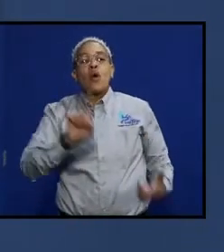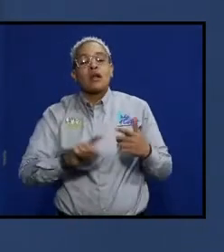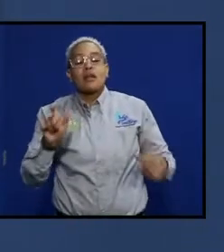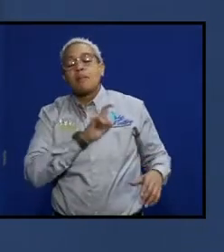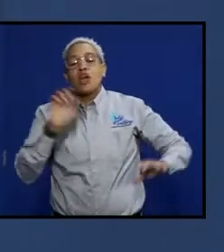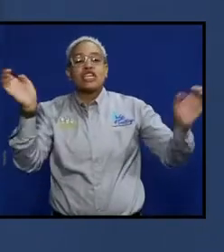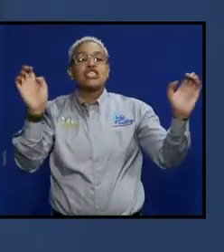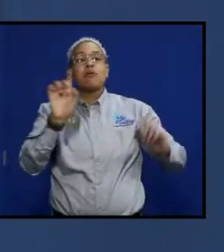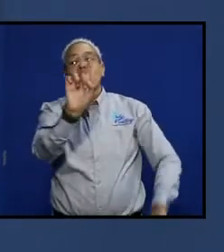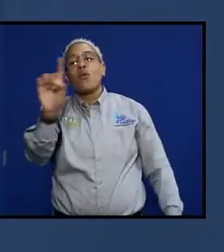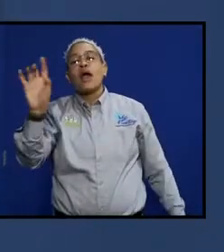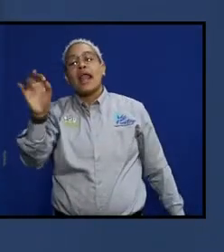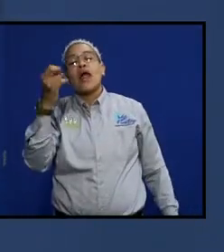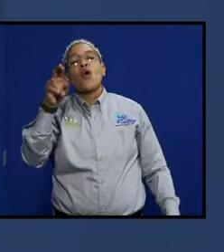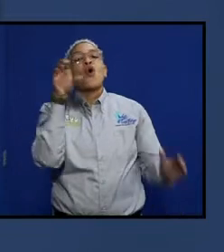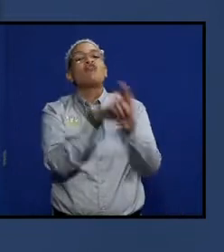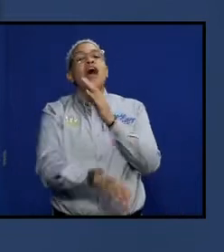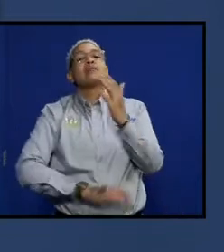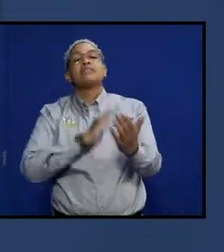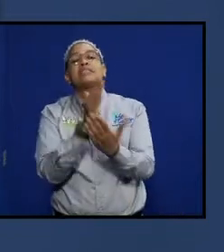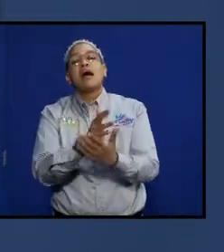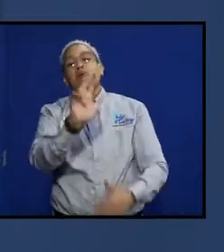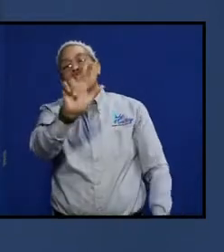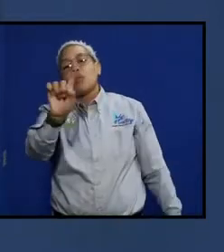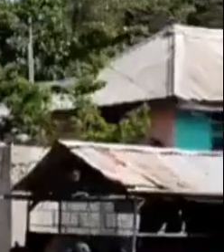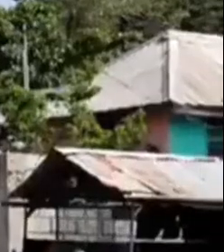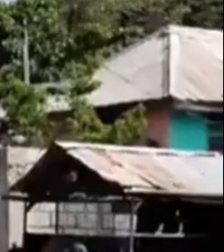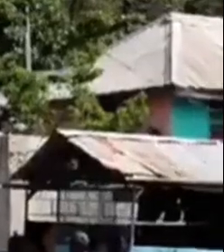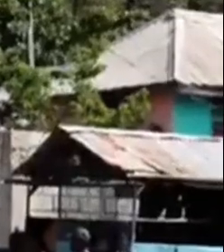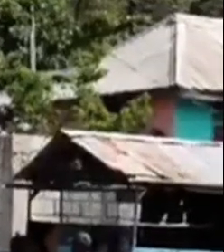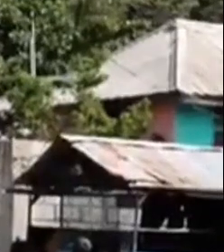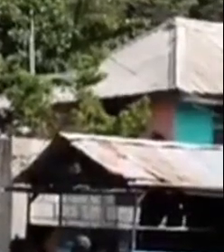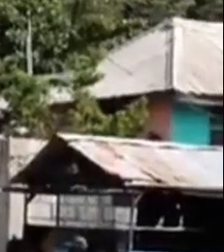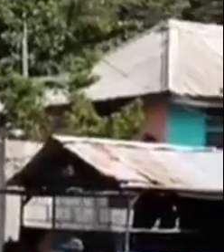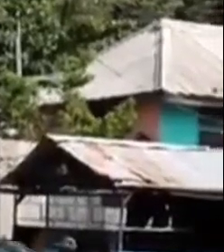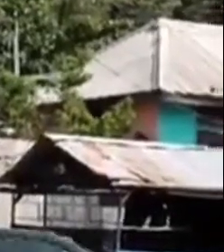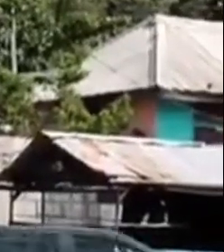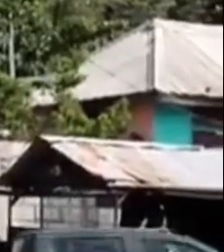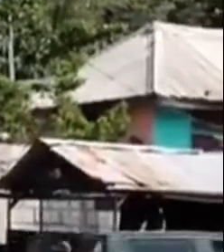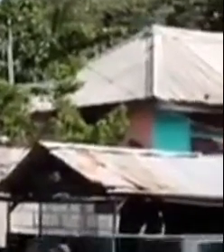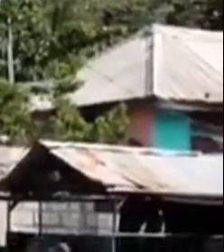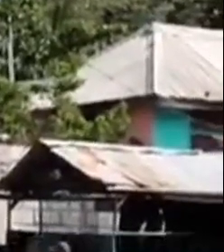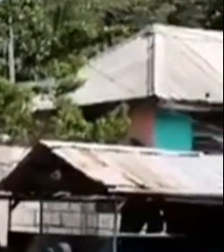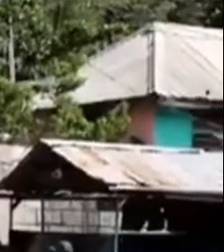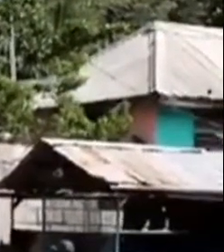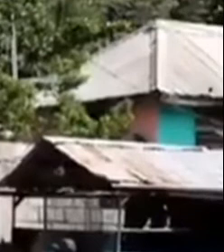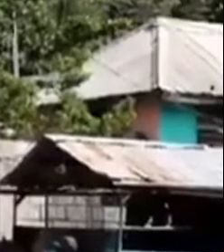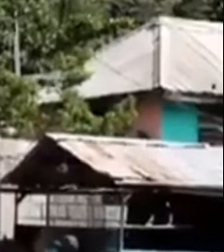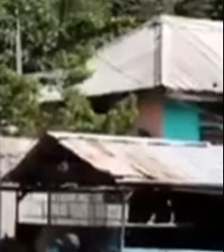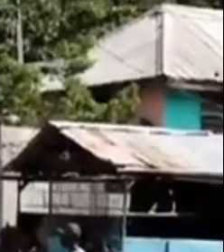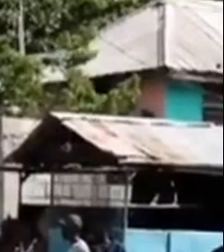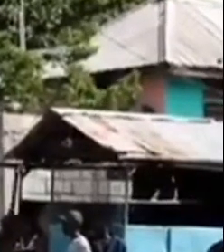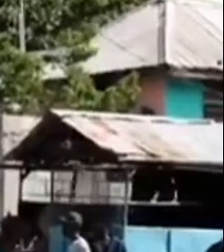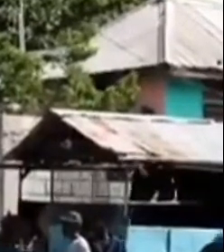stop at 311. Commissioner of Police Major General Anthony Anderson and Prime Minister Andrew Holness